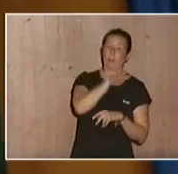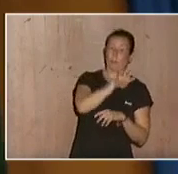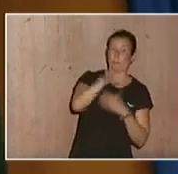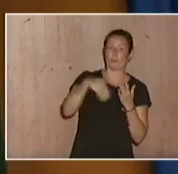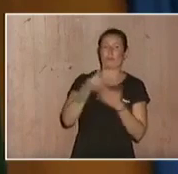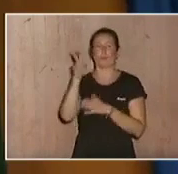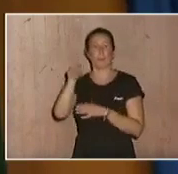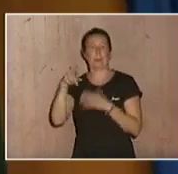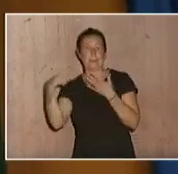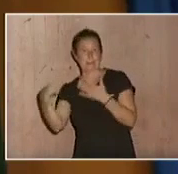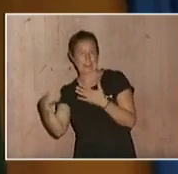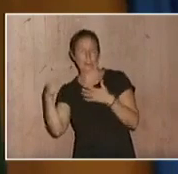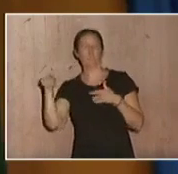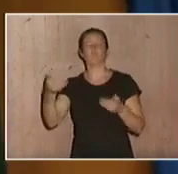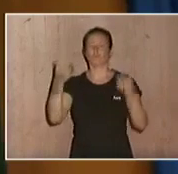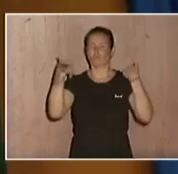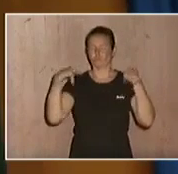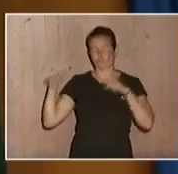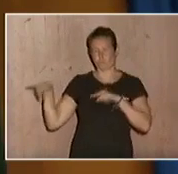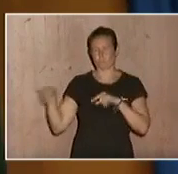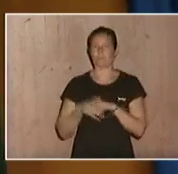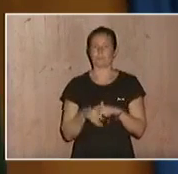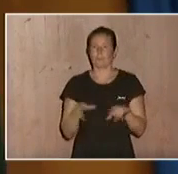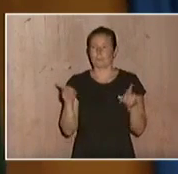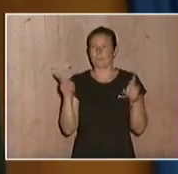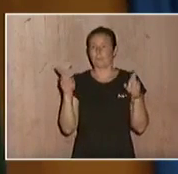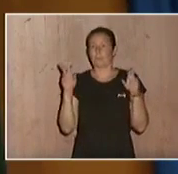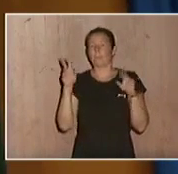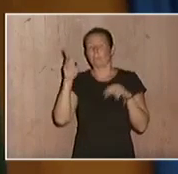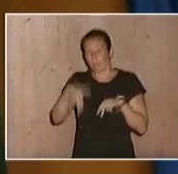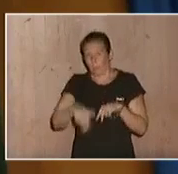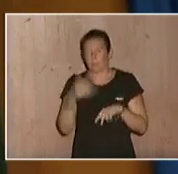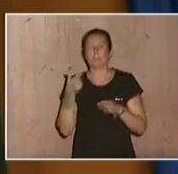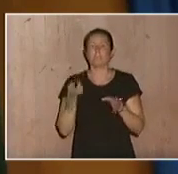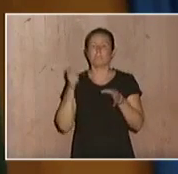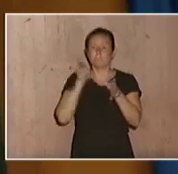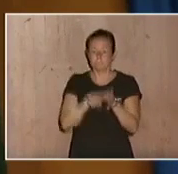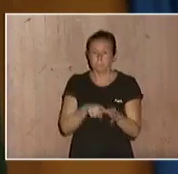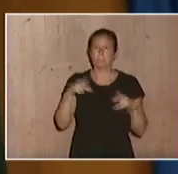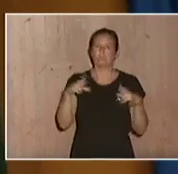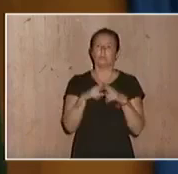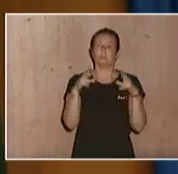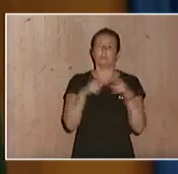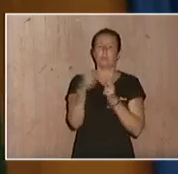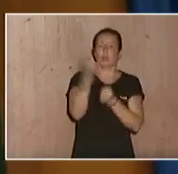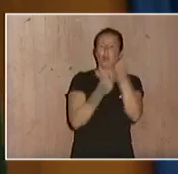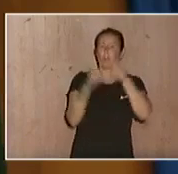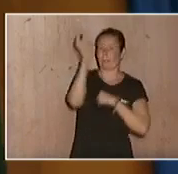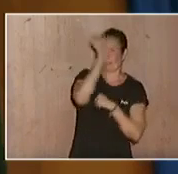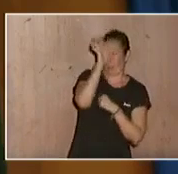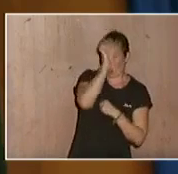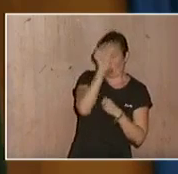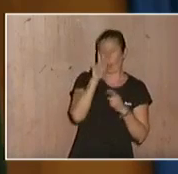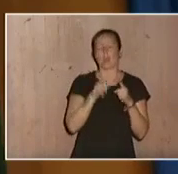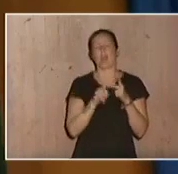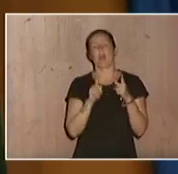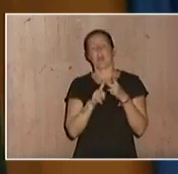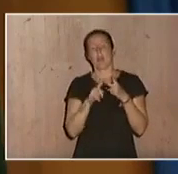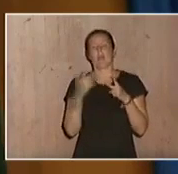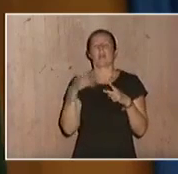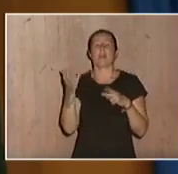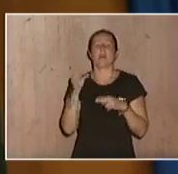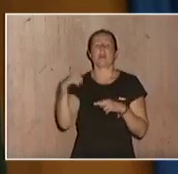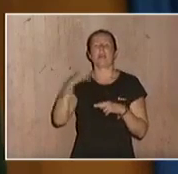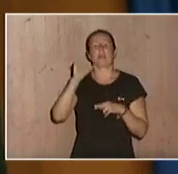2006. Es fellow de la Econometric Society, the Society for Economic Theory y la Game Theory